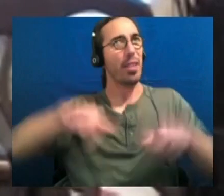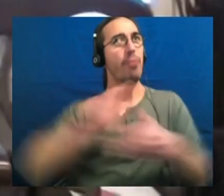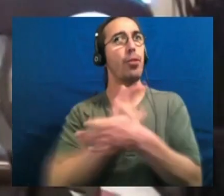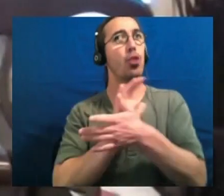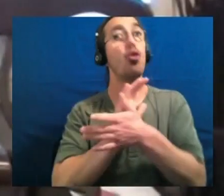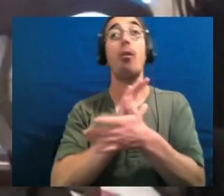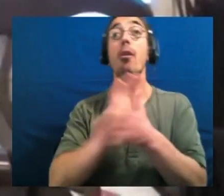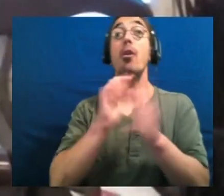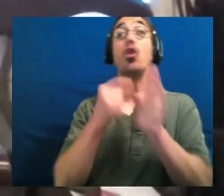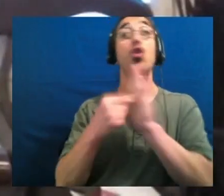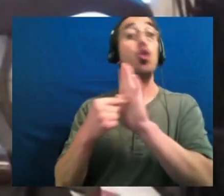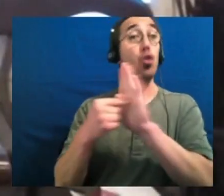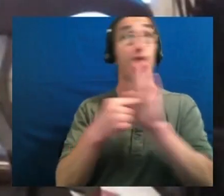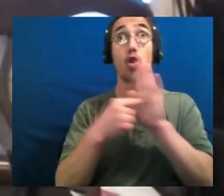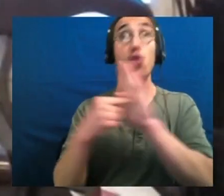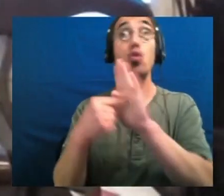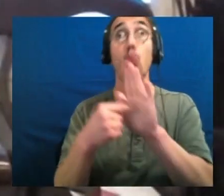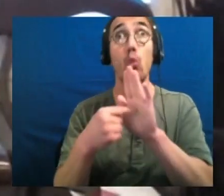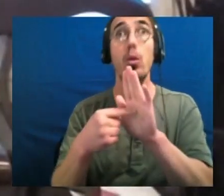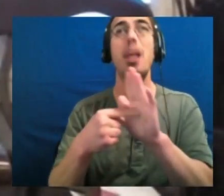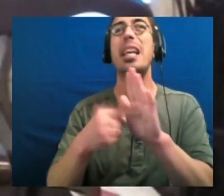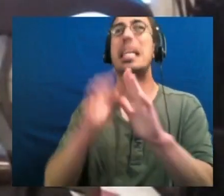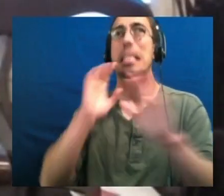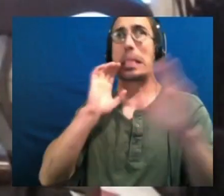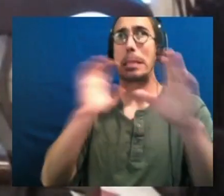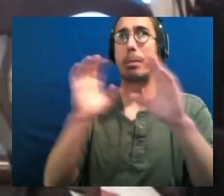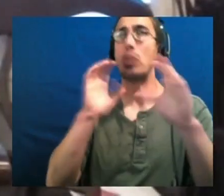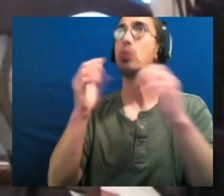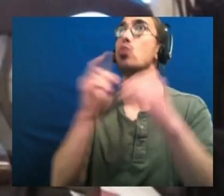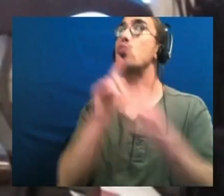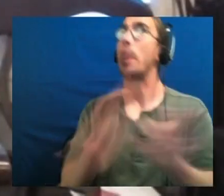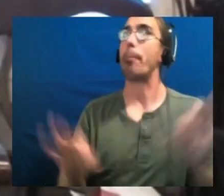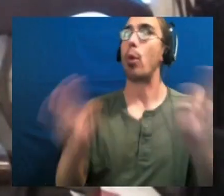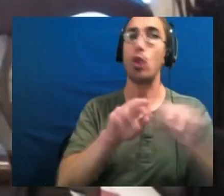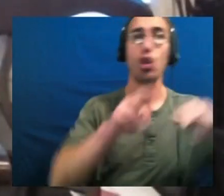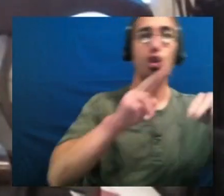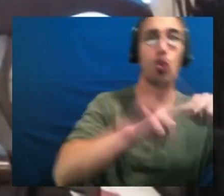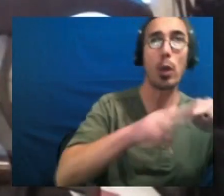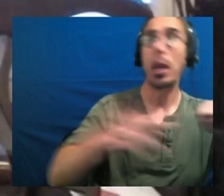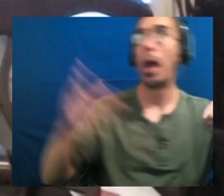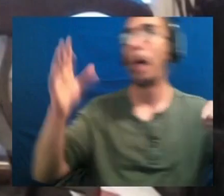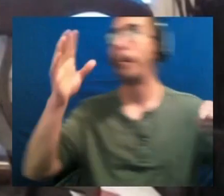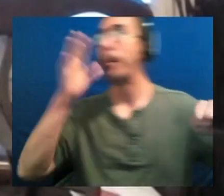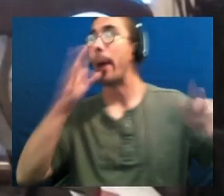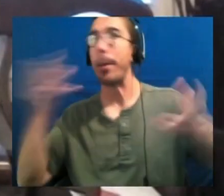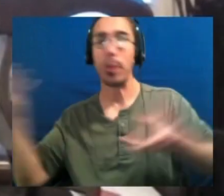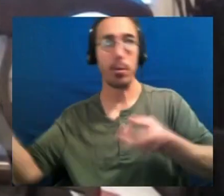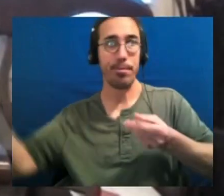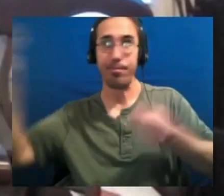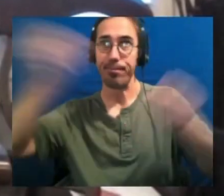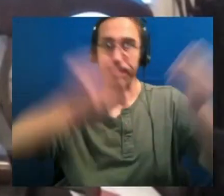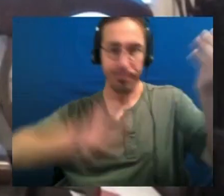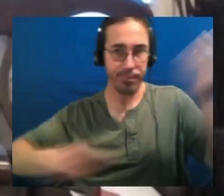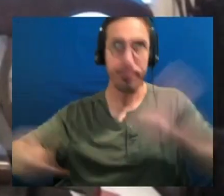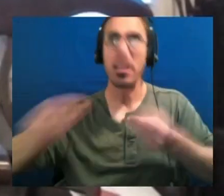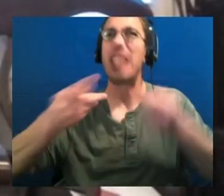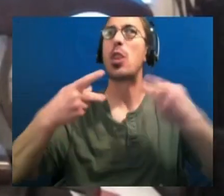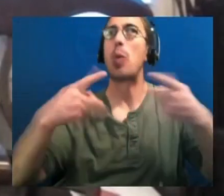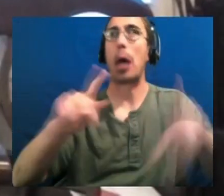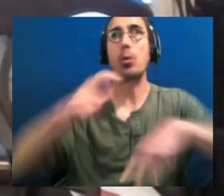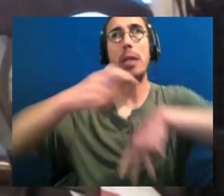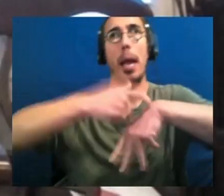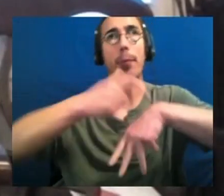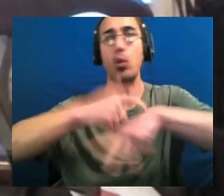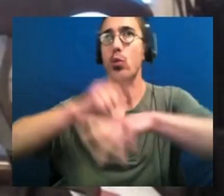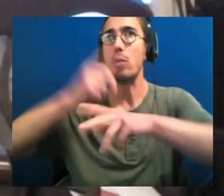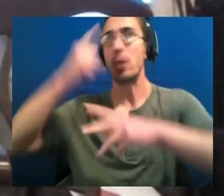communication space, it's really, really important to allow time to